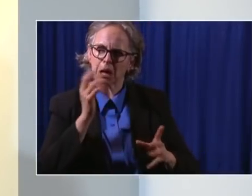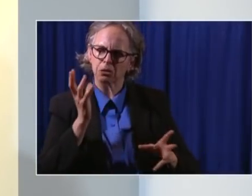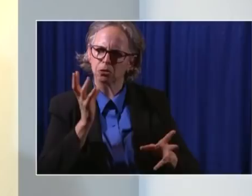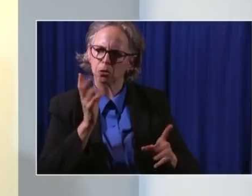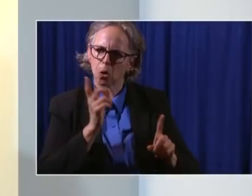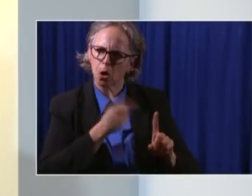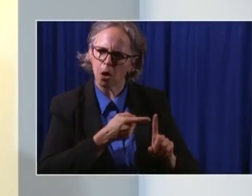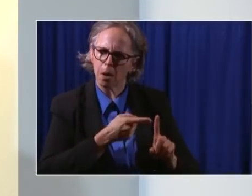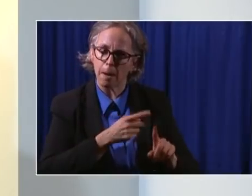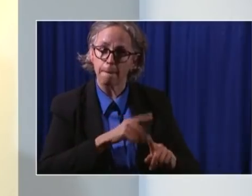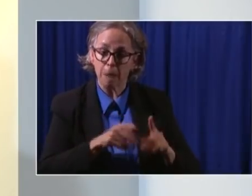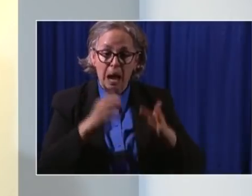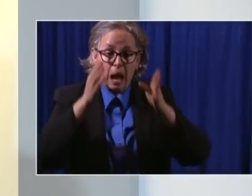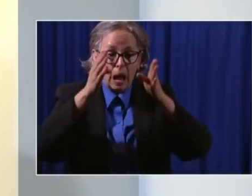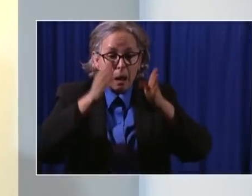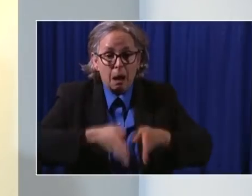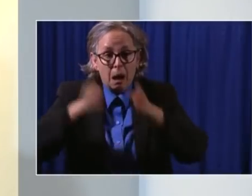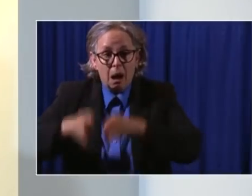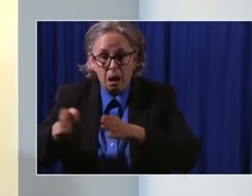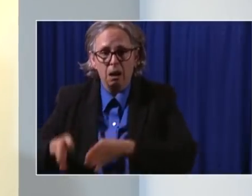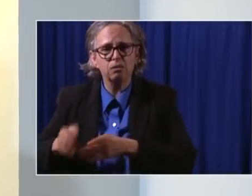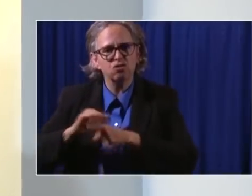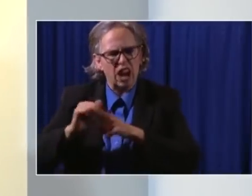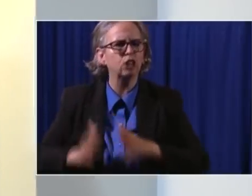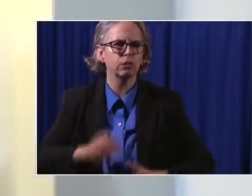voices matter in this as well.